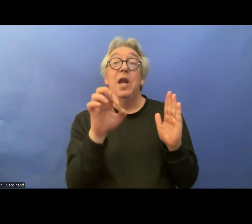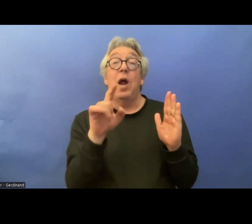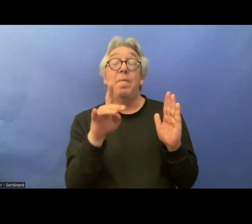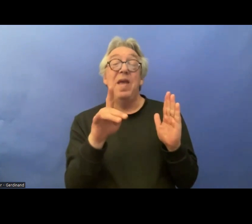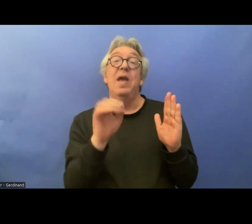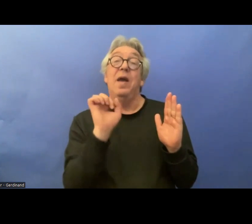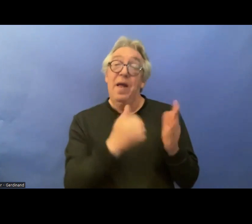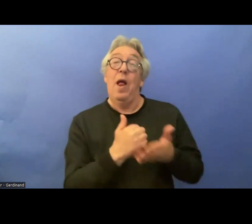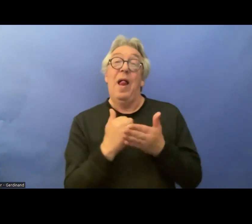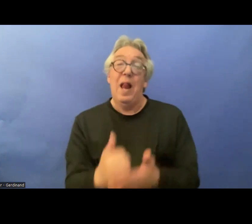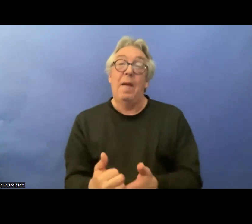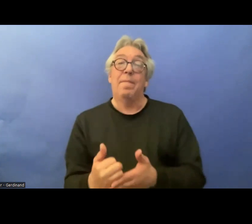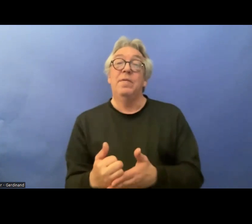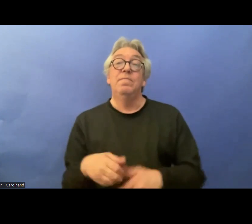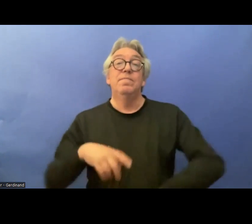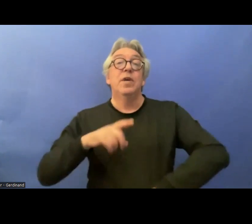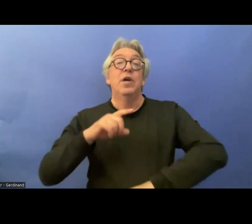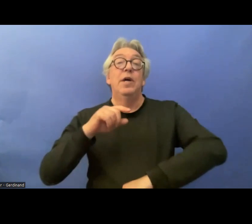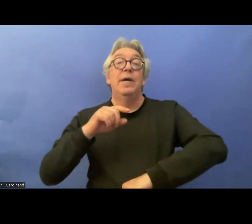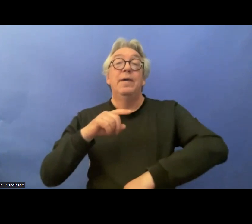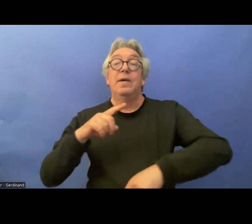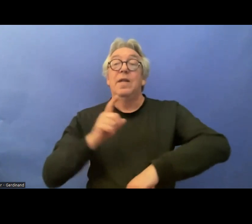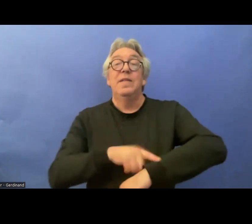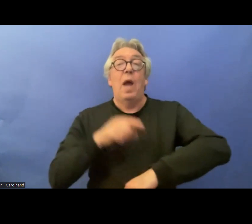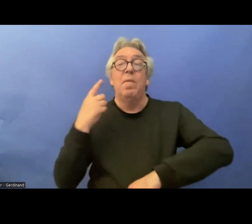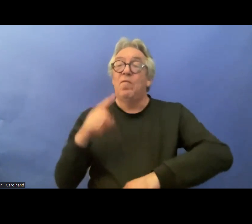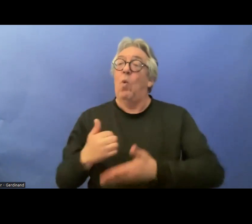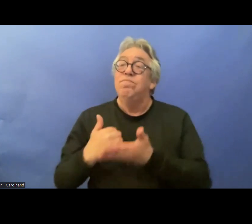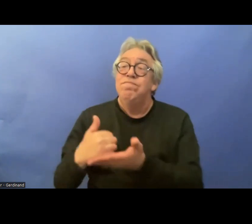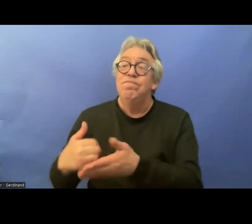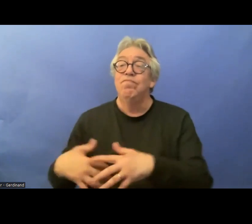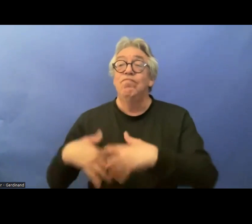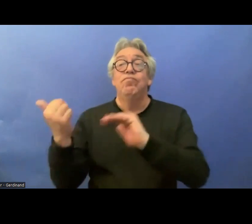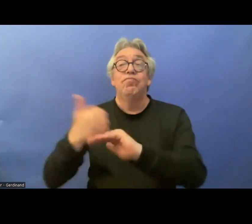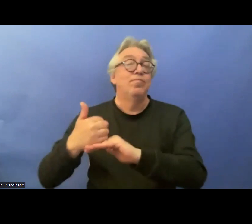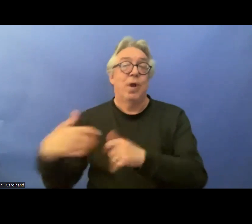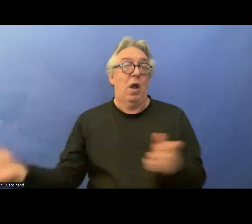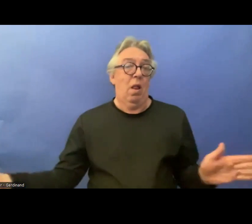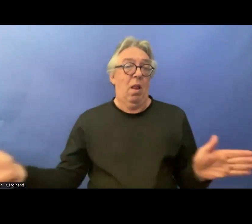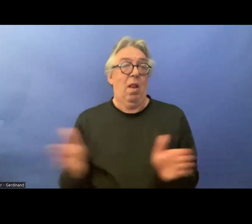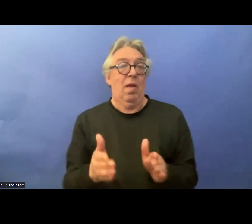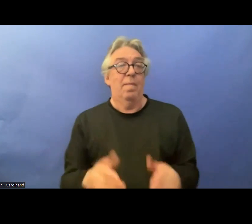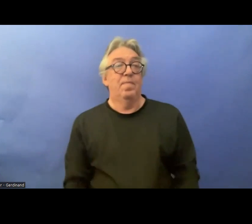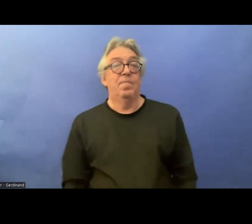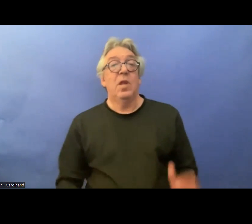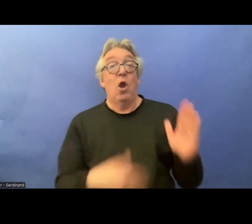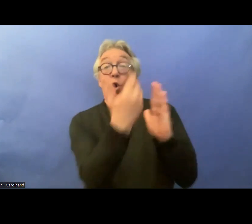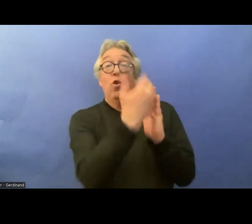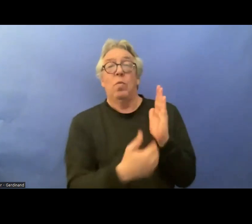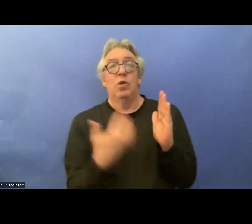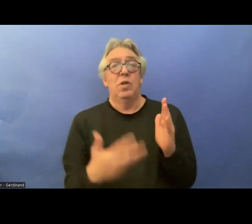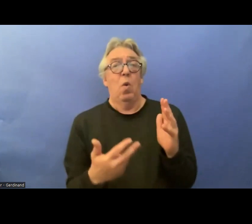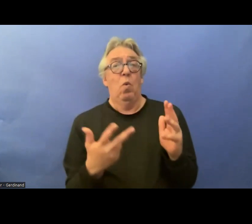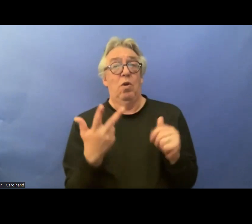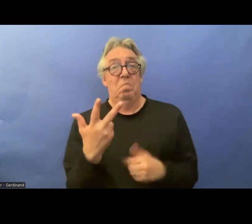of the document. So we have an average of about 85 pages for the document this year